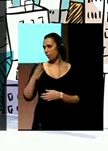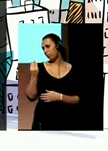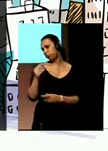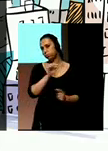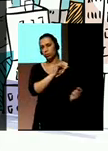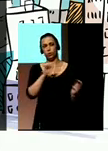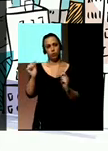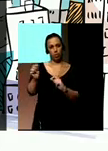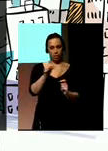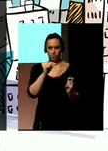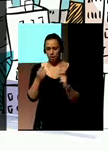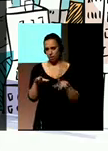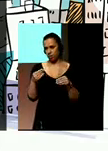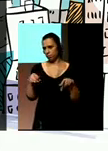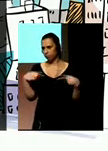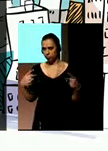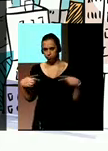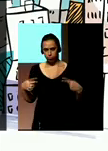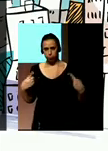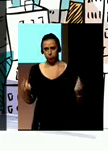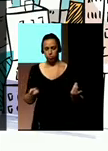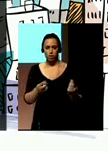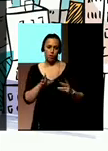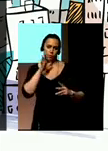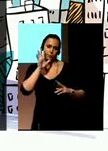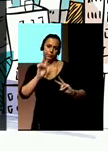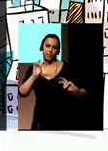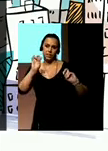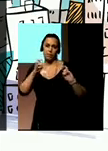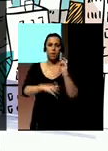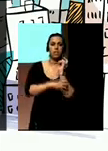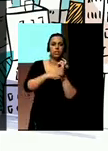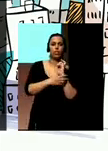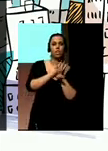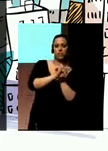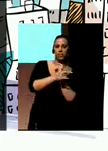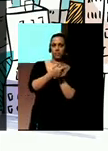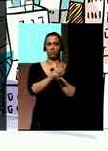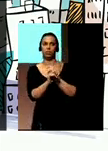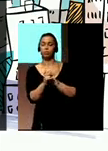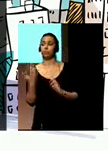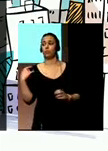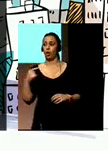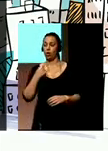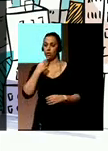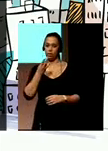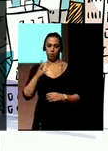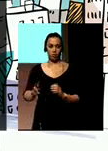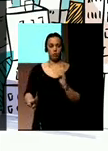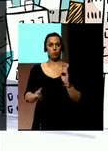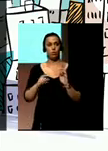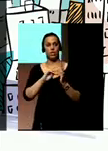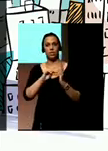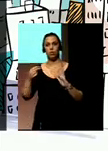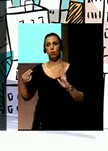this elevator, which was approved, as I said, as a temporary solution. But for me, even, I don't